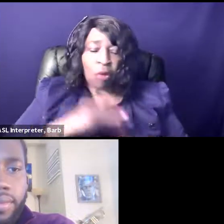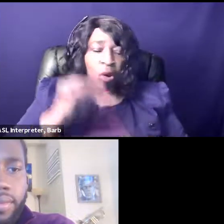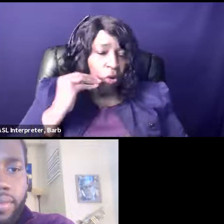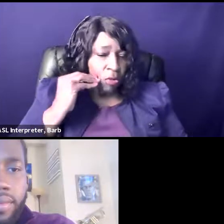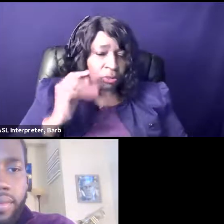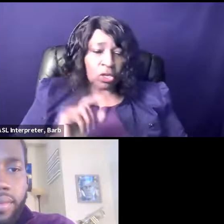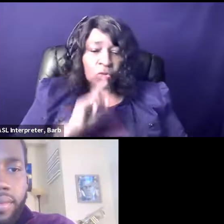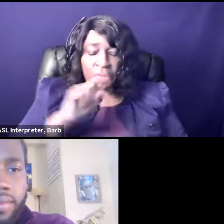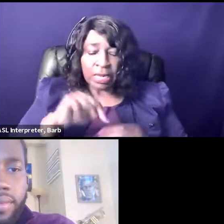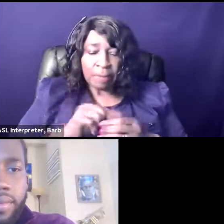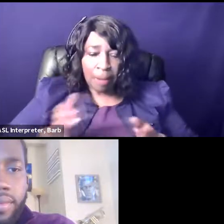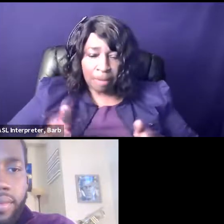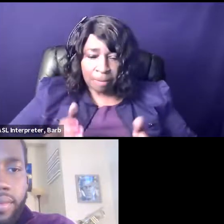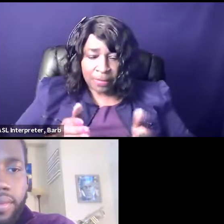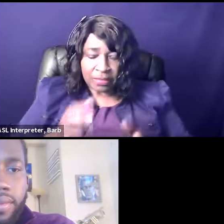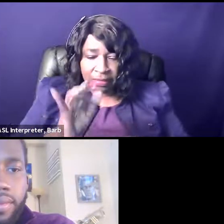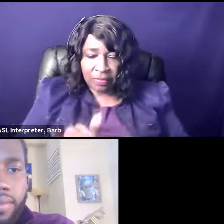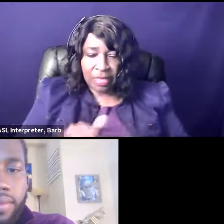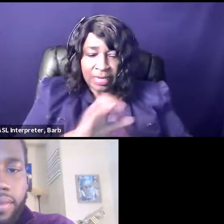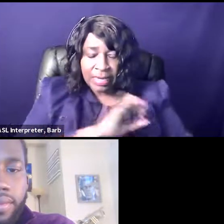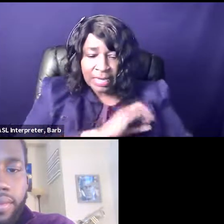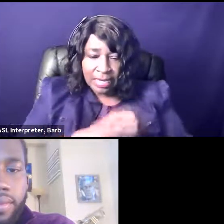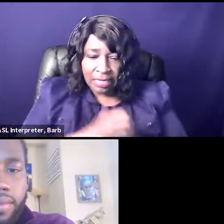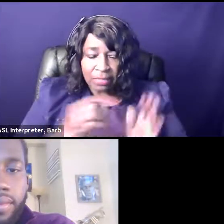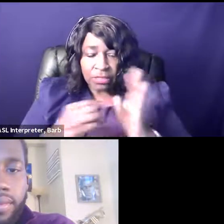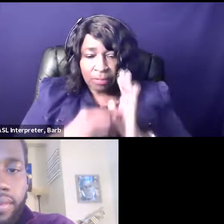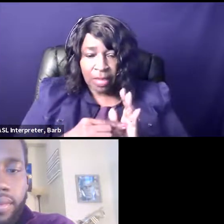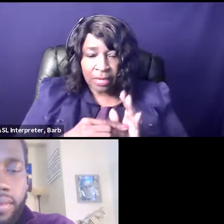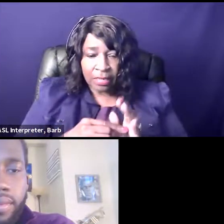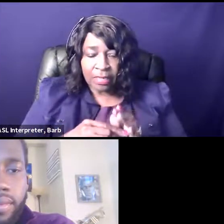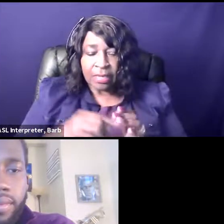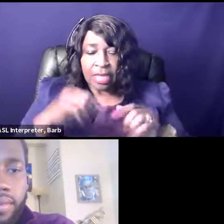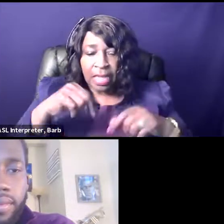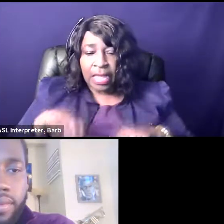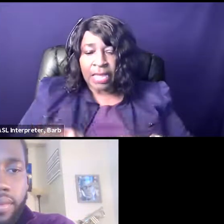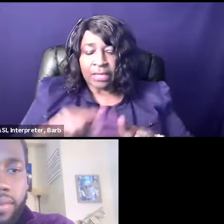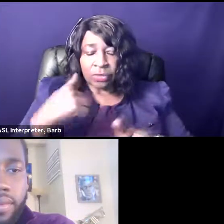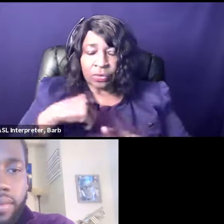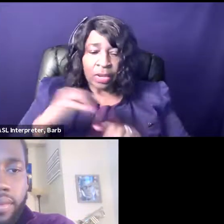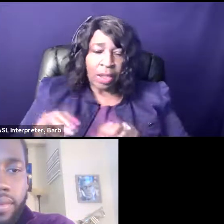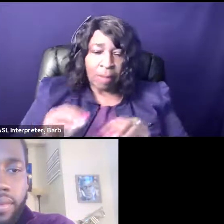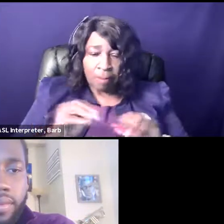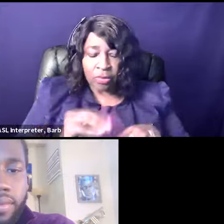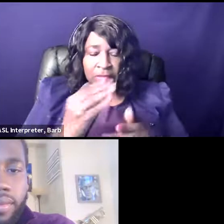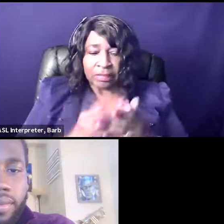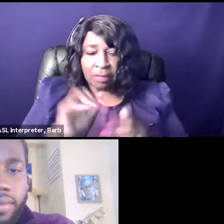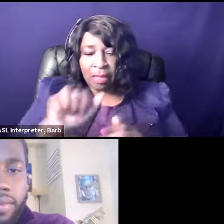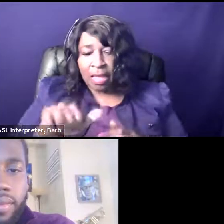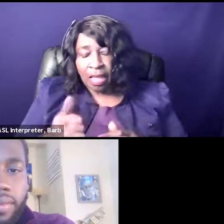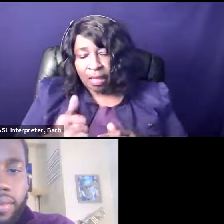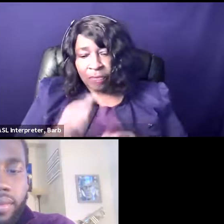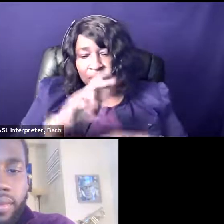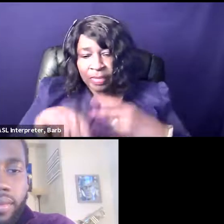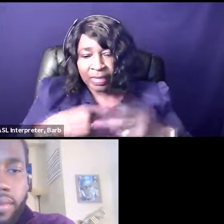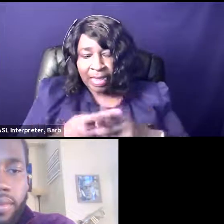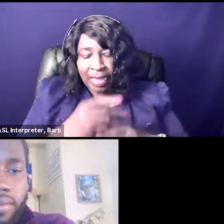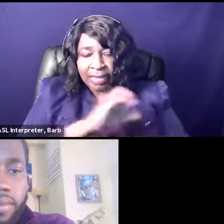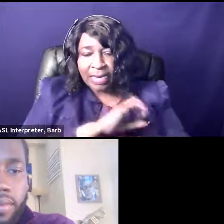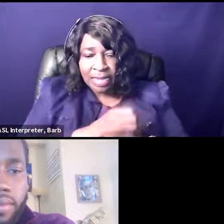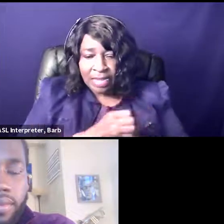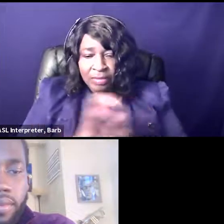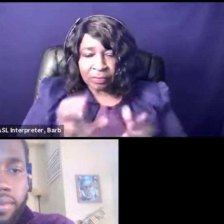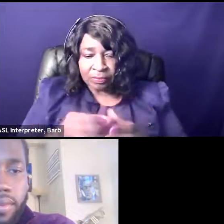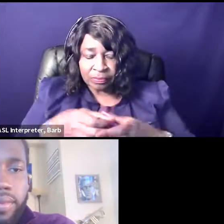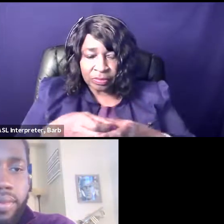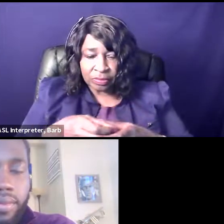kind of pushing that energy democracy as we move to some other, ultimate form of energy sovereignty, which is